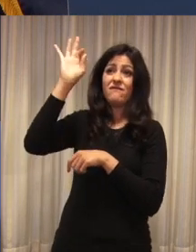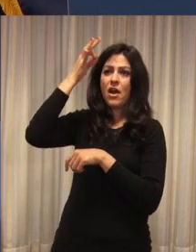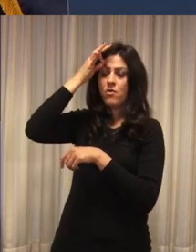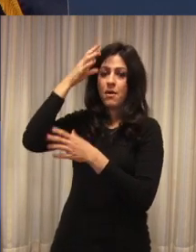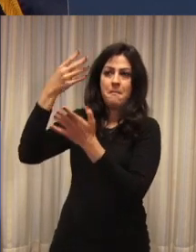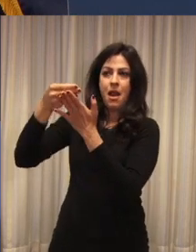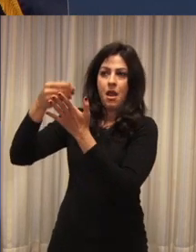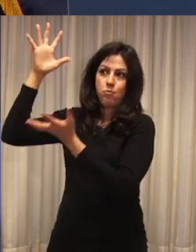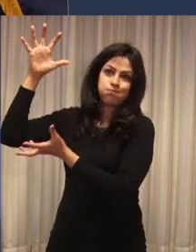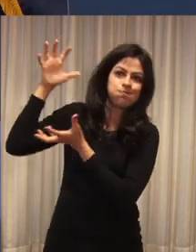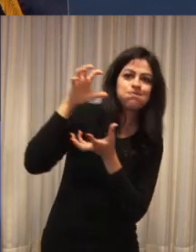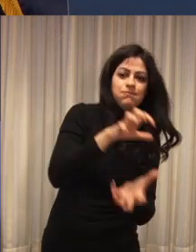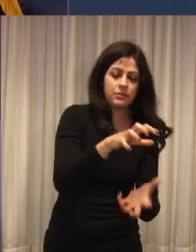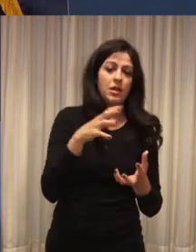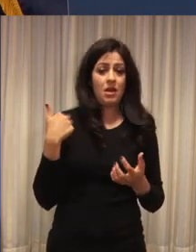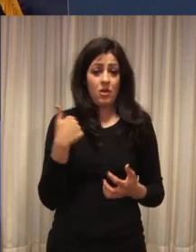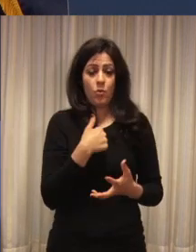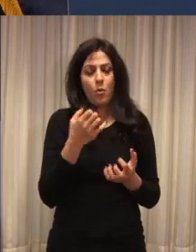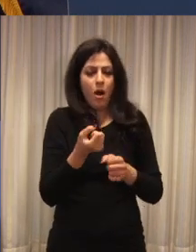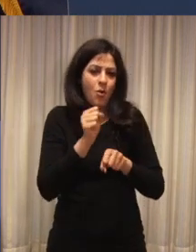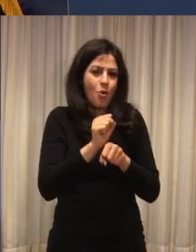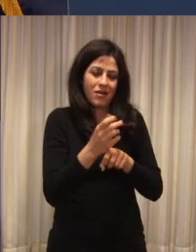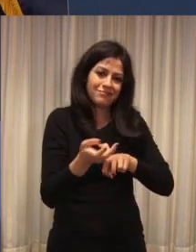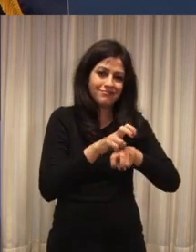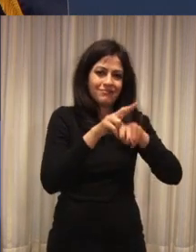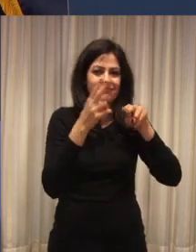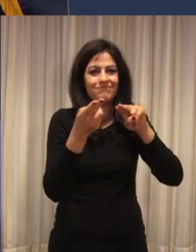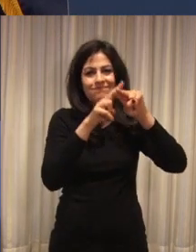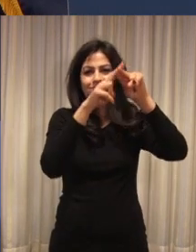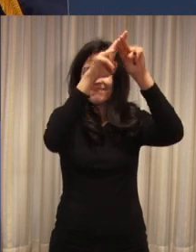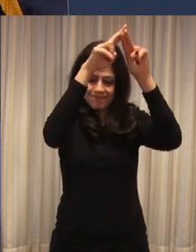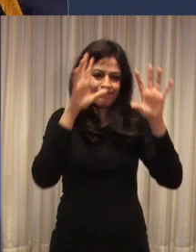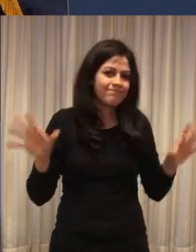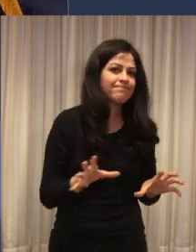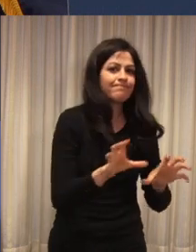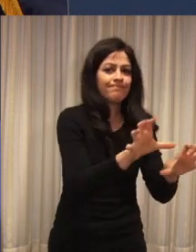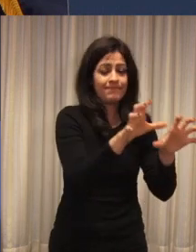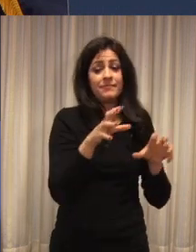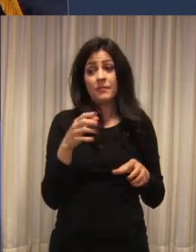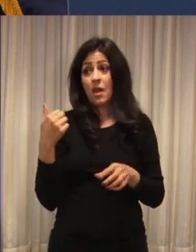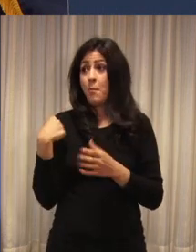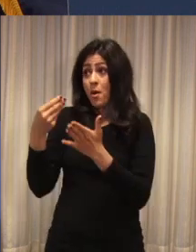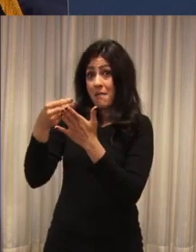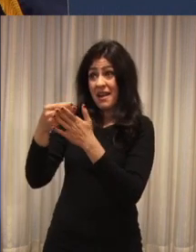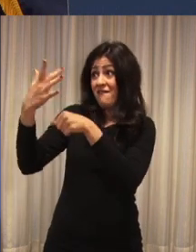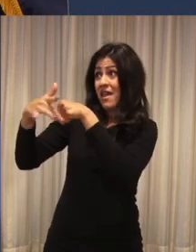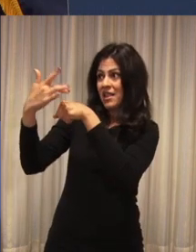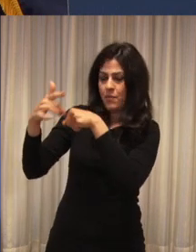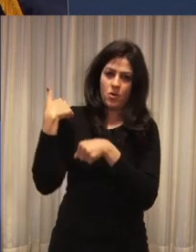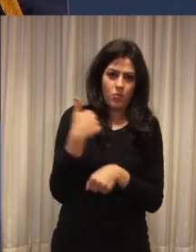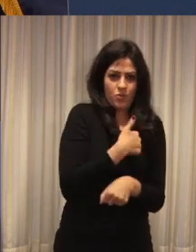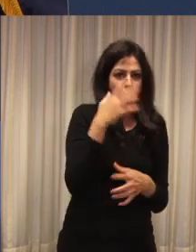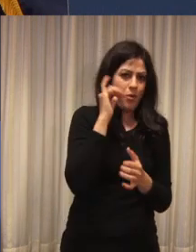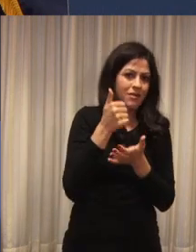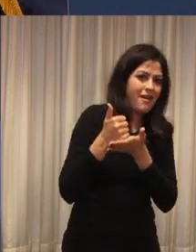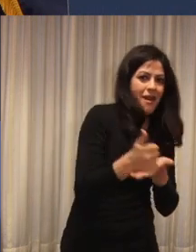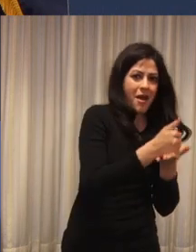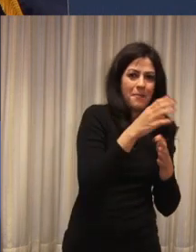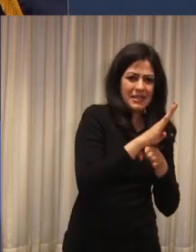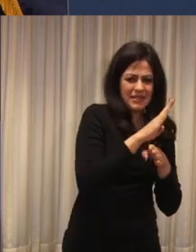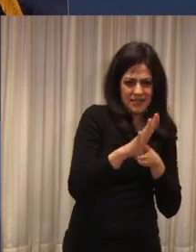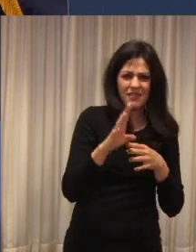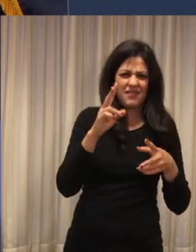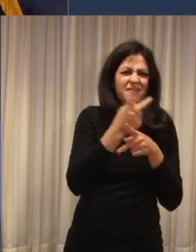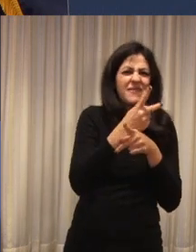want to ramp that up. And as more funding becomes available, we'll be ready to help businesses navigate that. So that's really what we